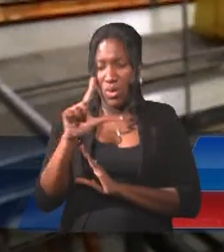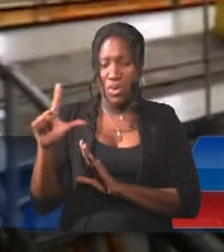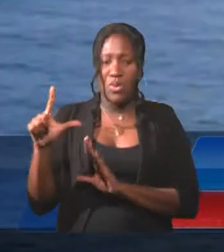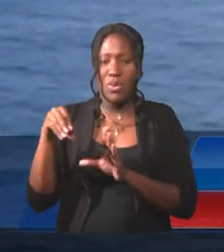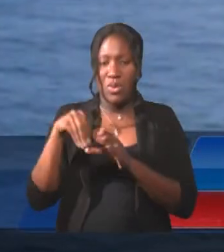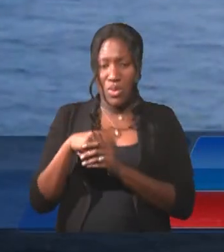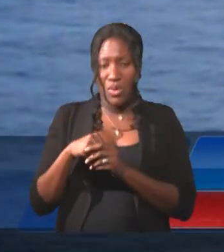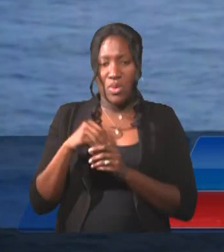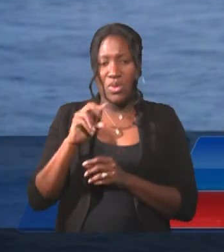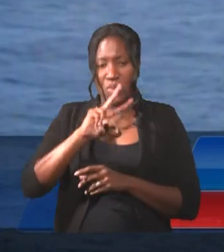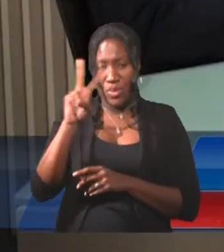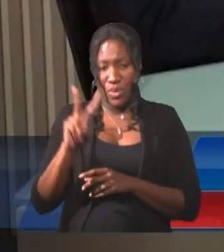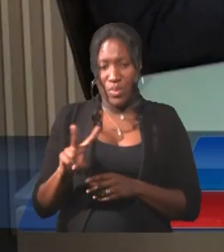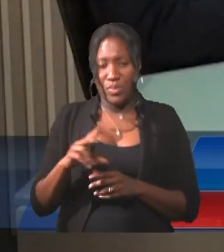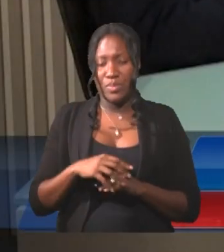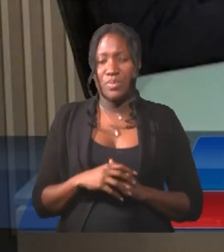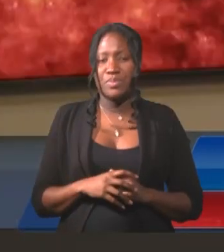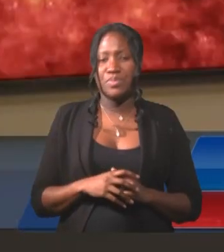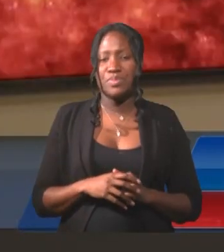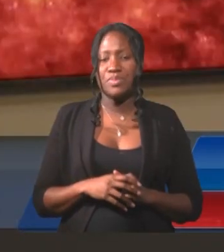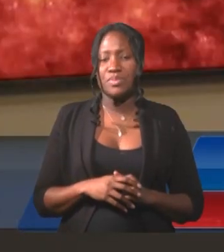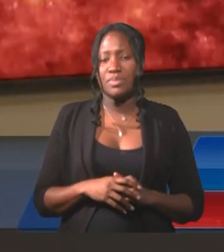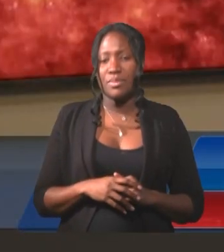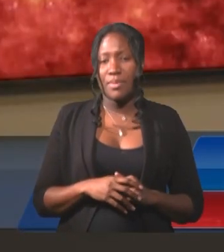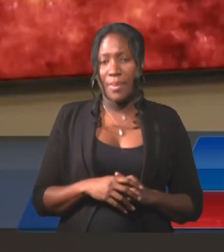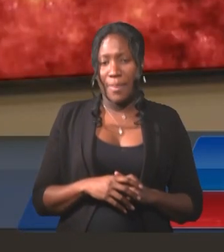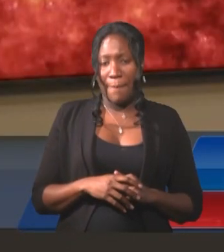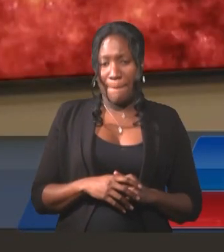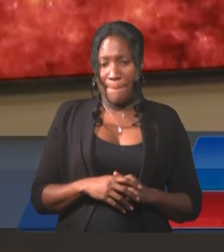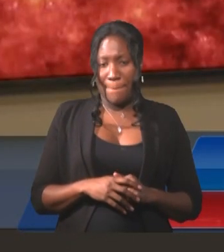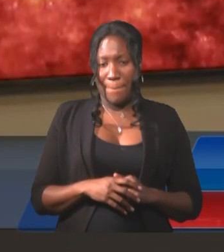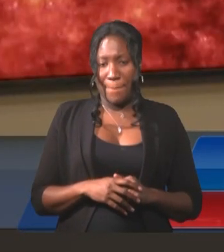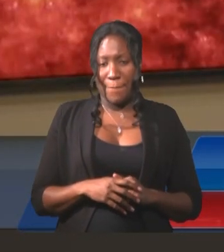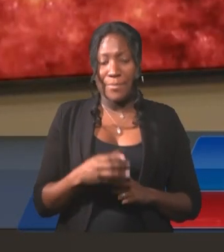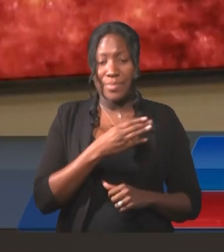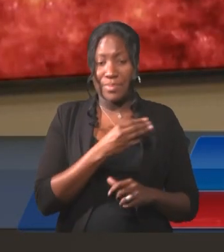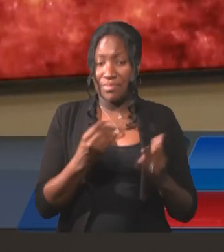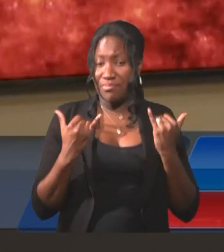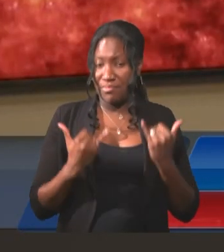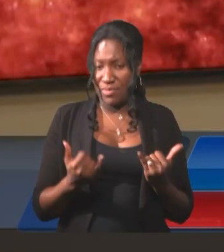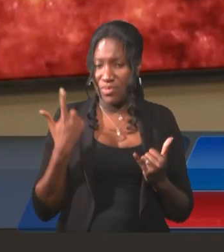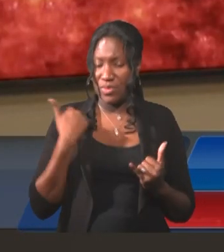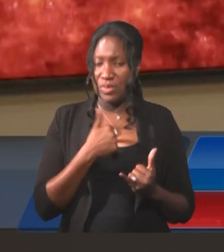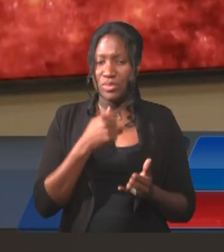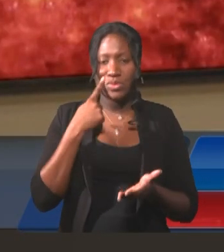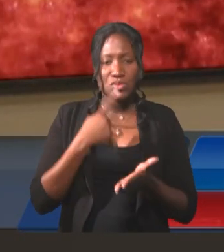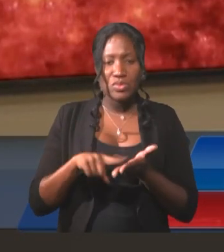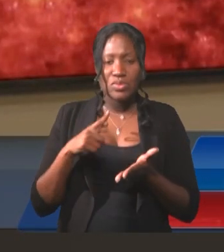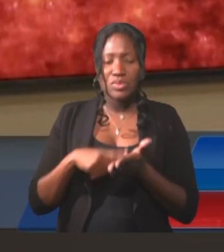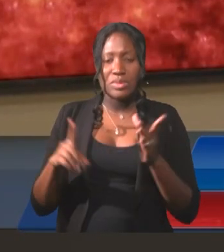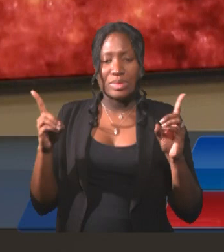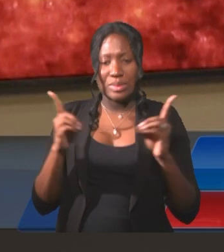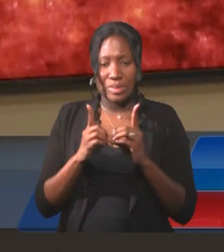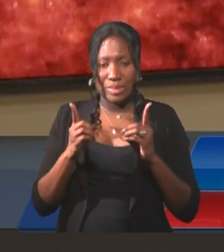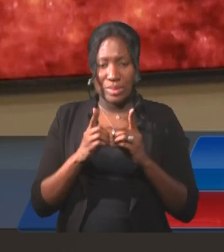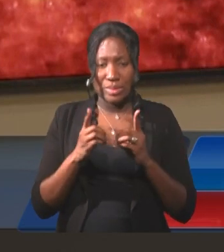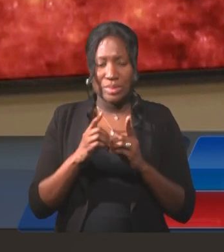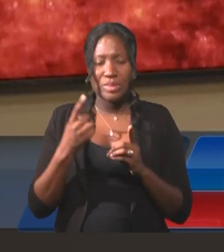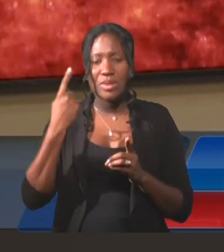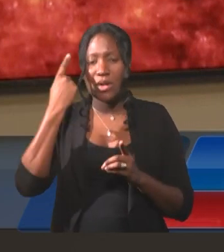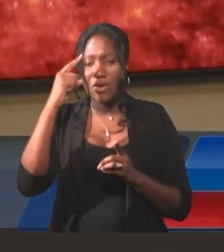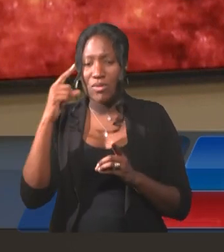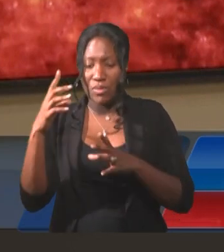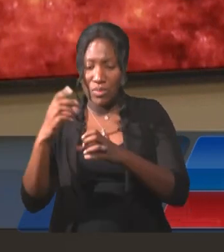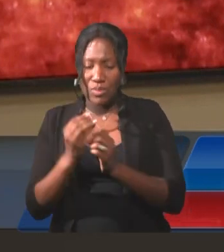20-year license for the Coquina Field. In Venezuela, we are looking now at the dates for the survey vessel that has been retained to